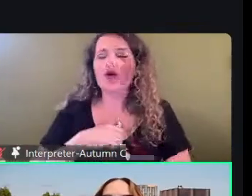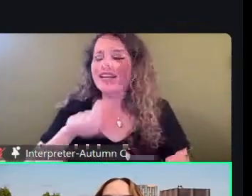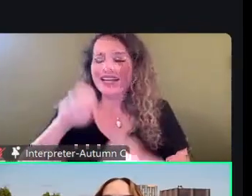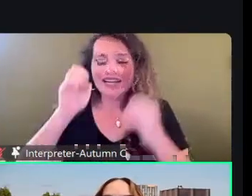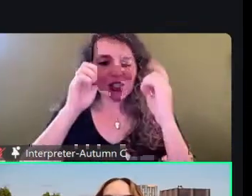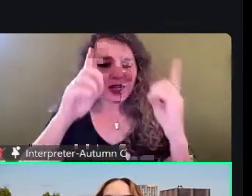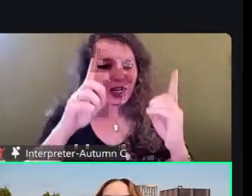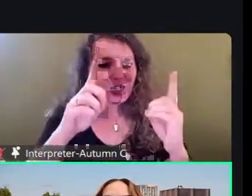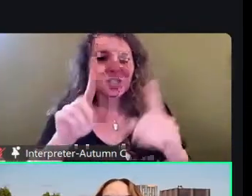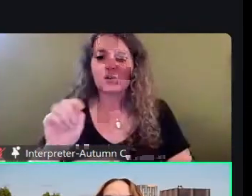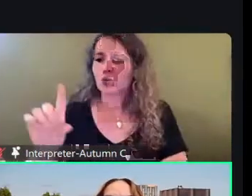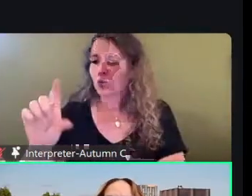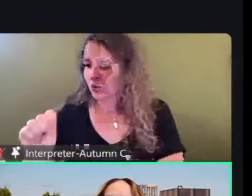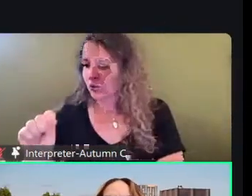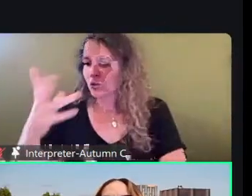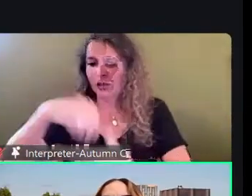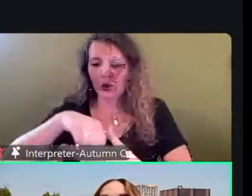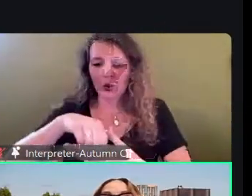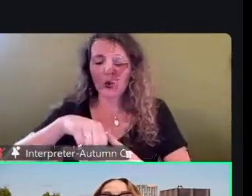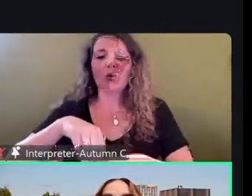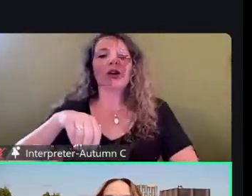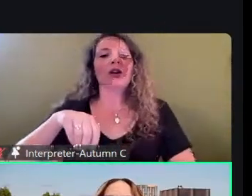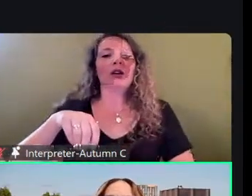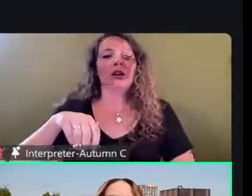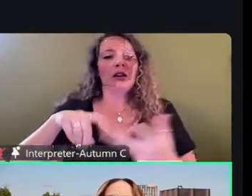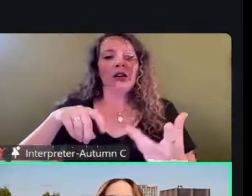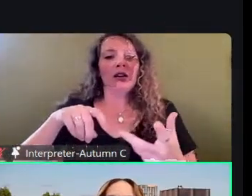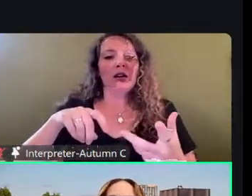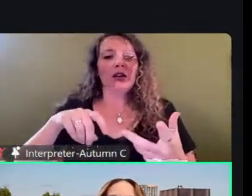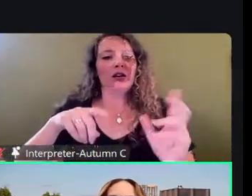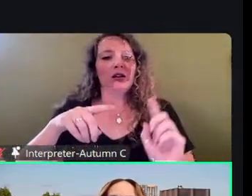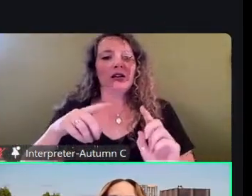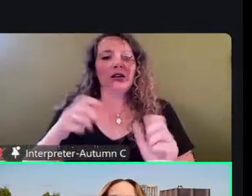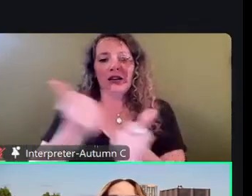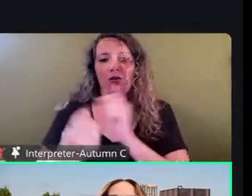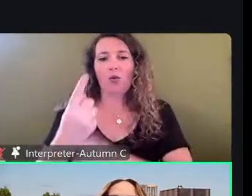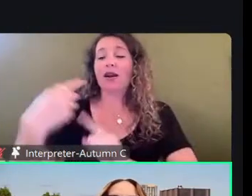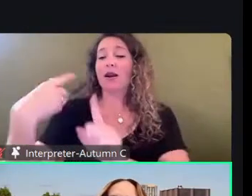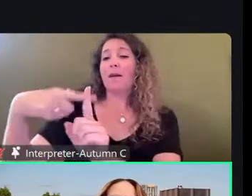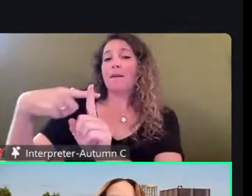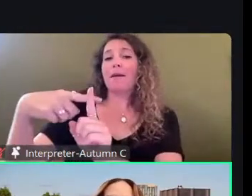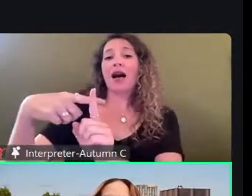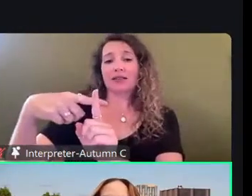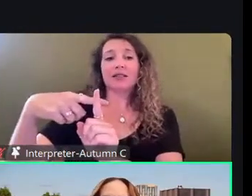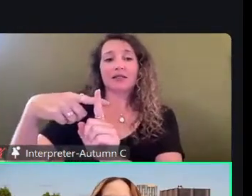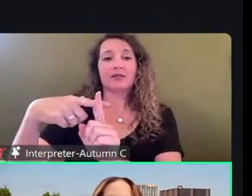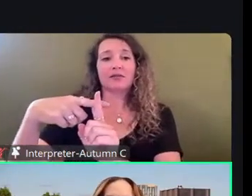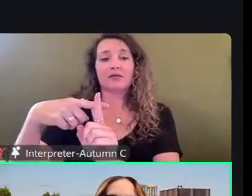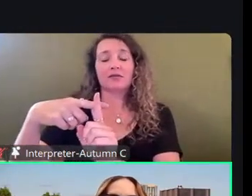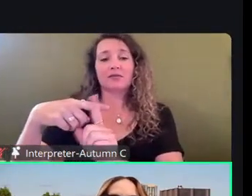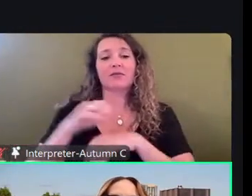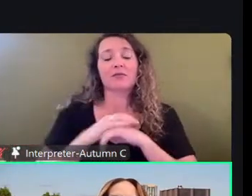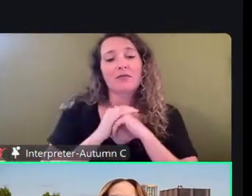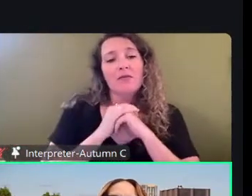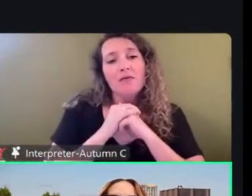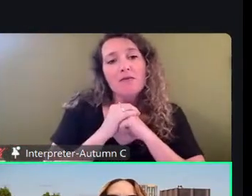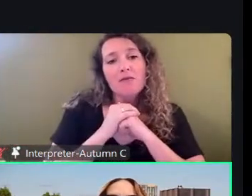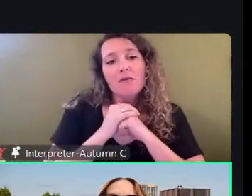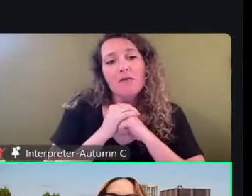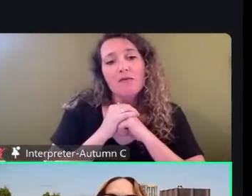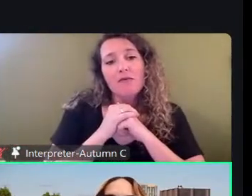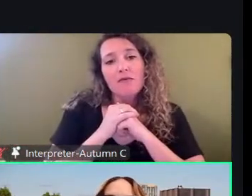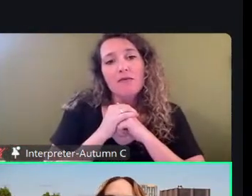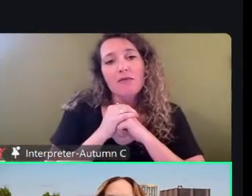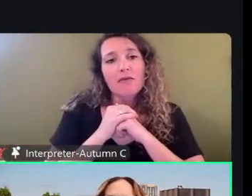to engage in inclusive ways and in a positive light. So we set forth on this mission locally. If you see